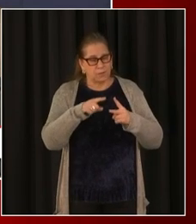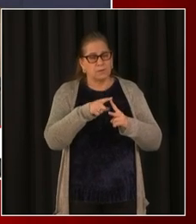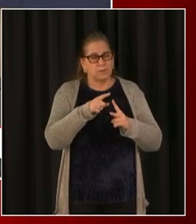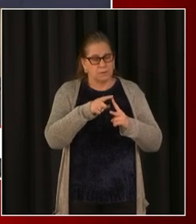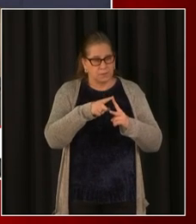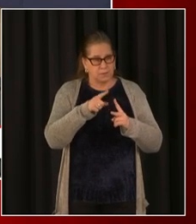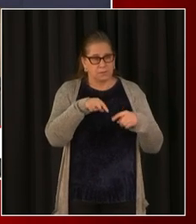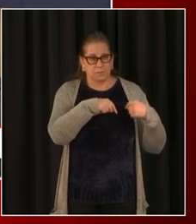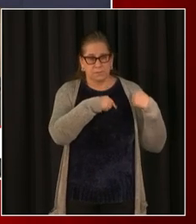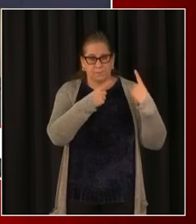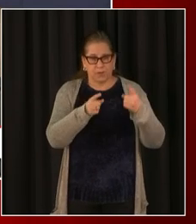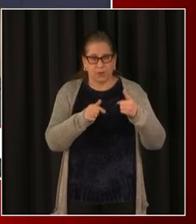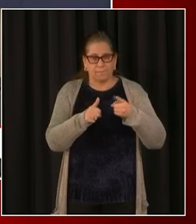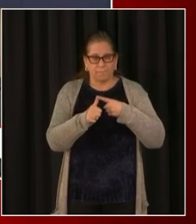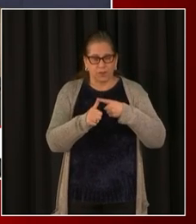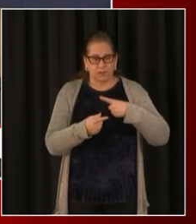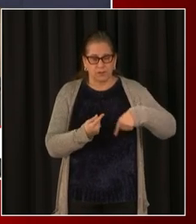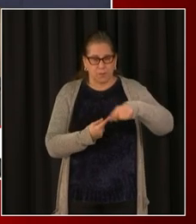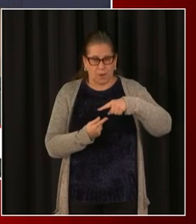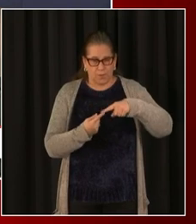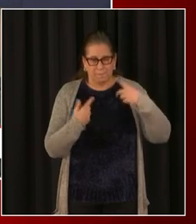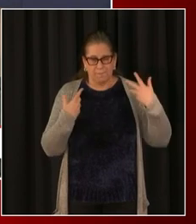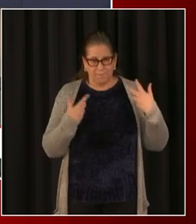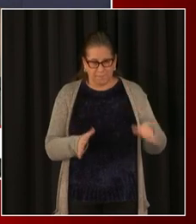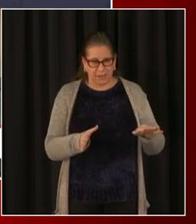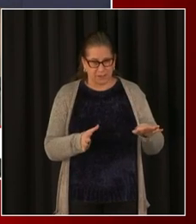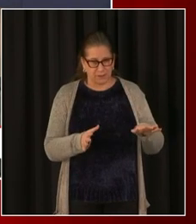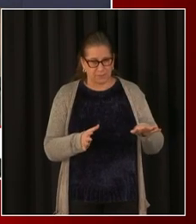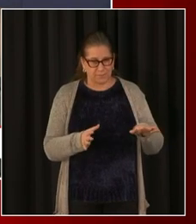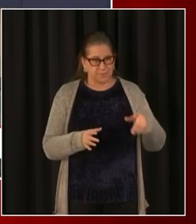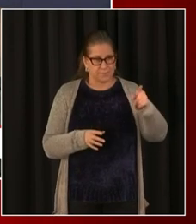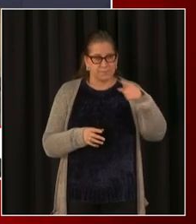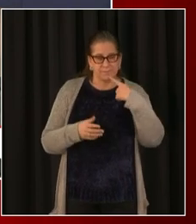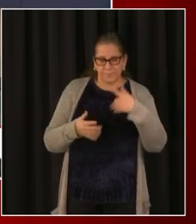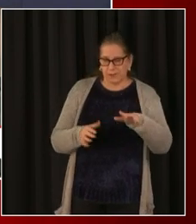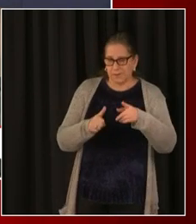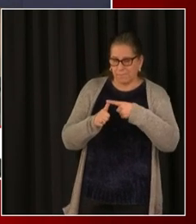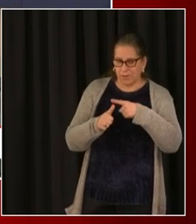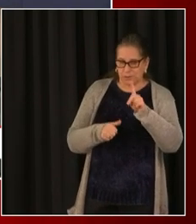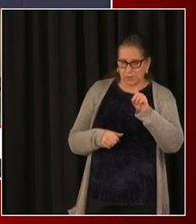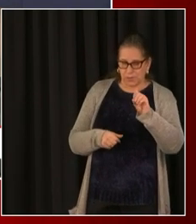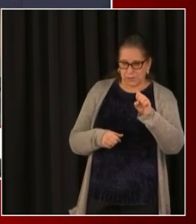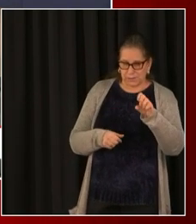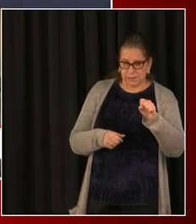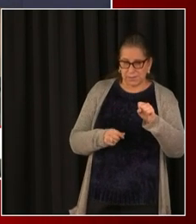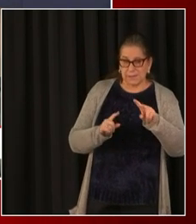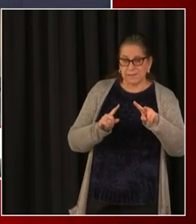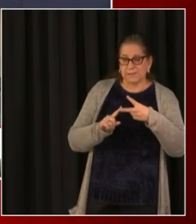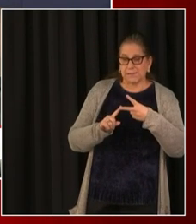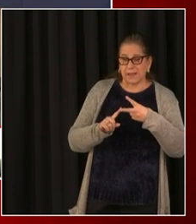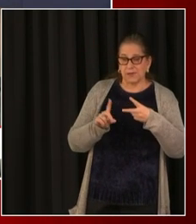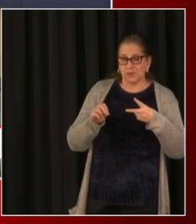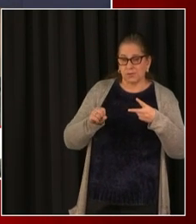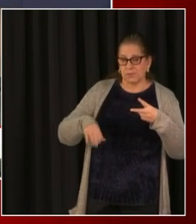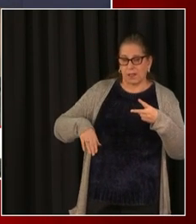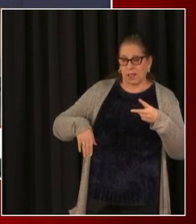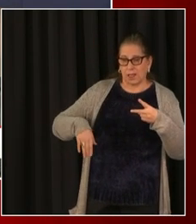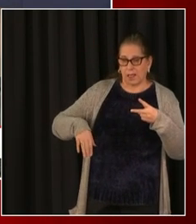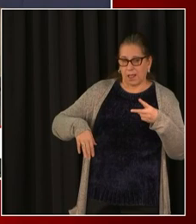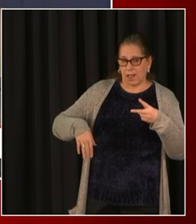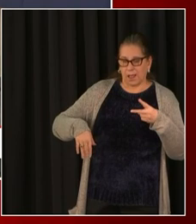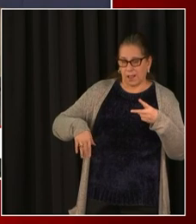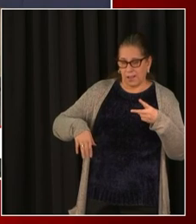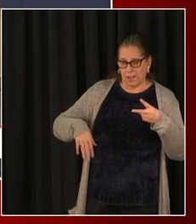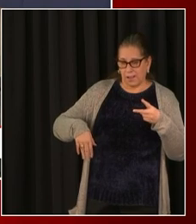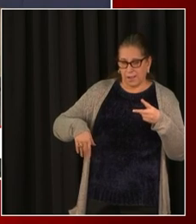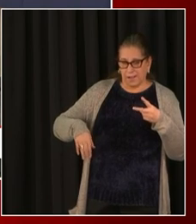been reporting first doses, the vaccine that is coming in for first doses. And then previously at a press